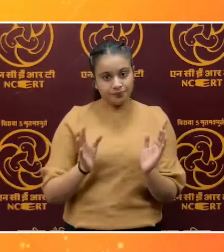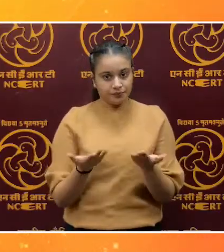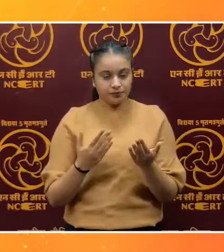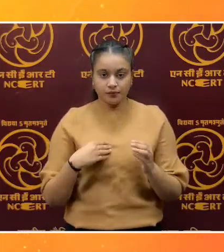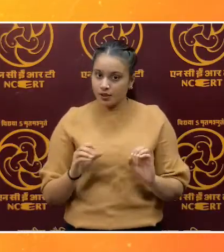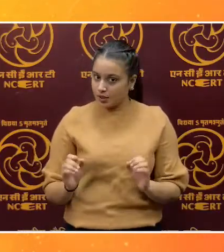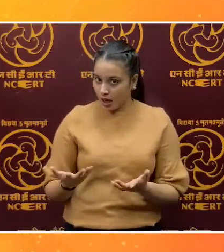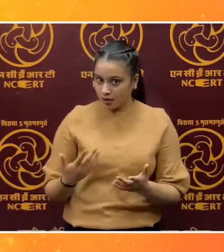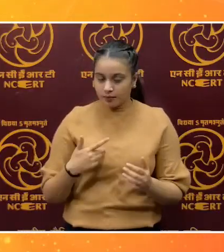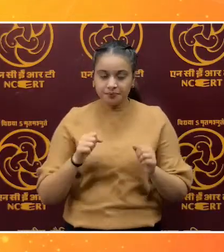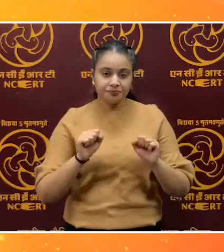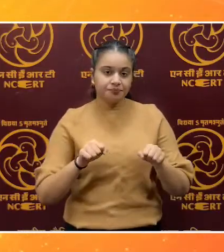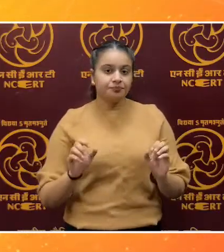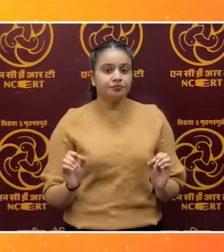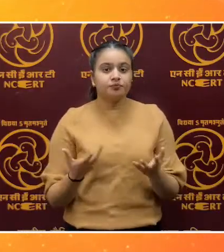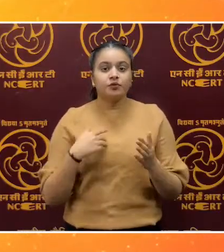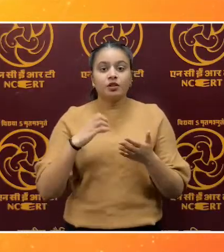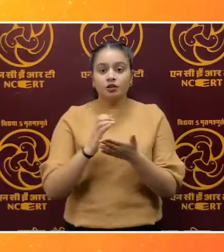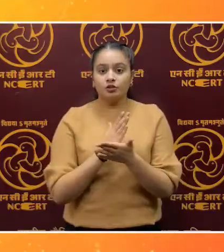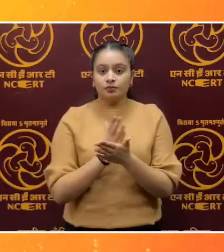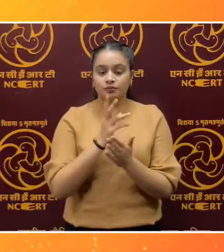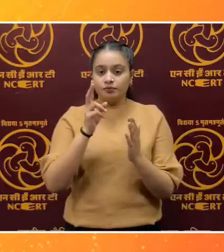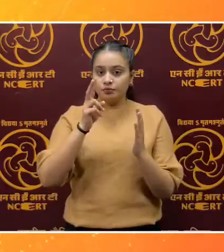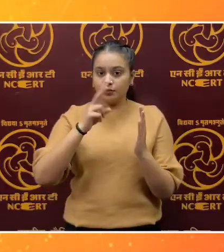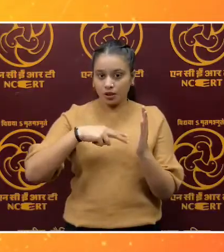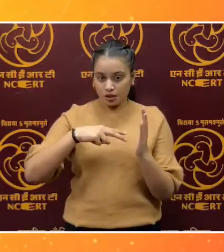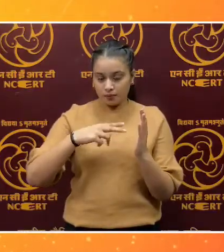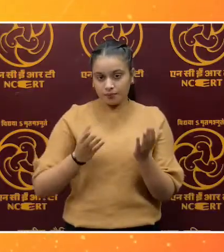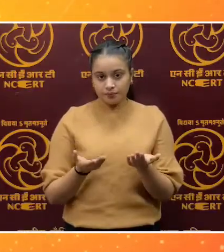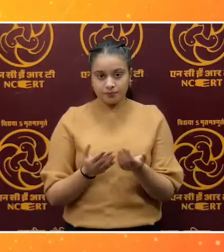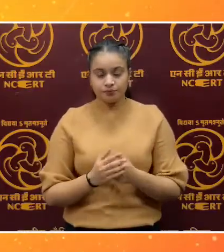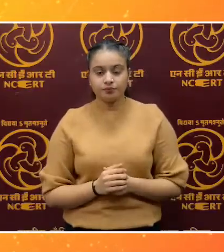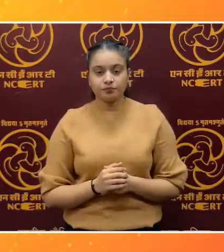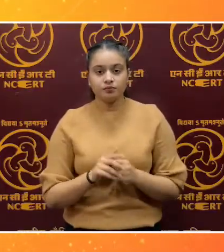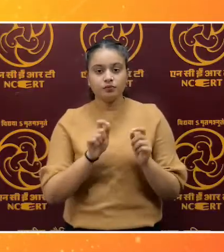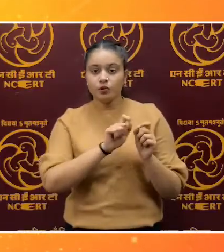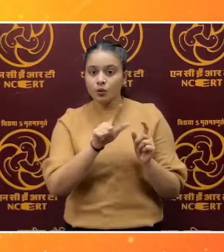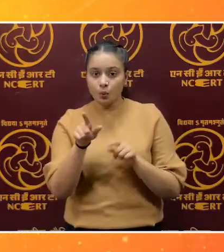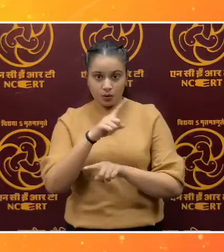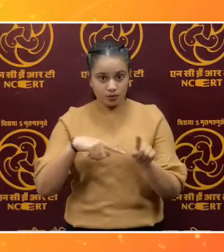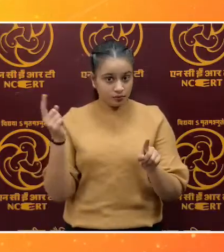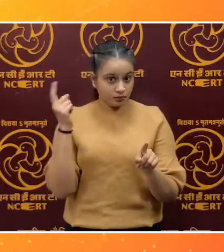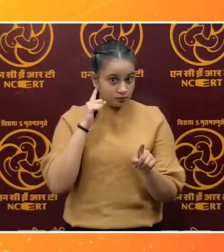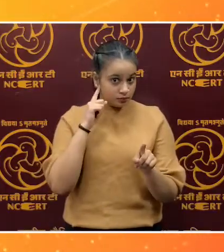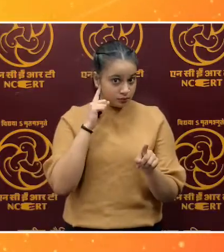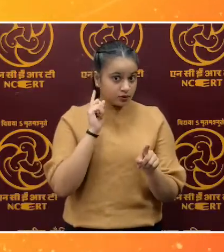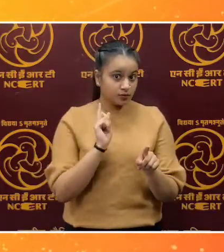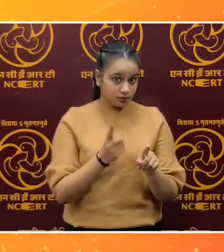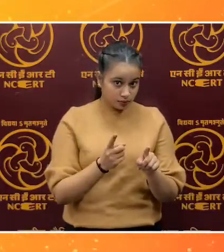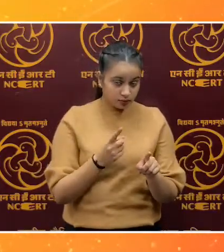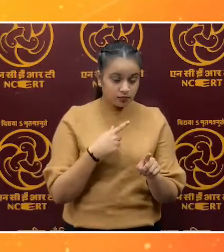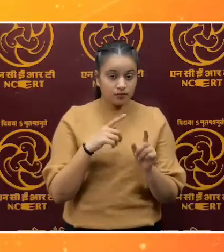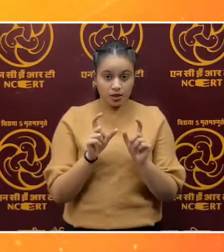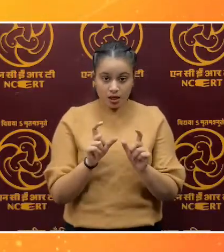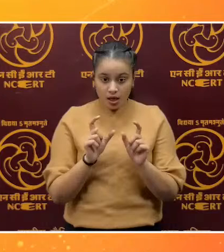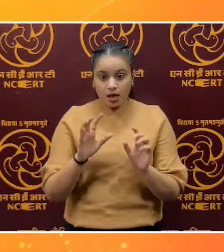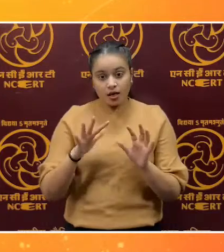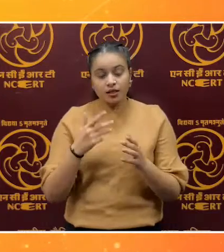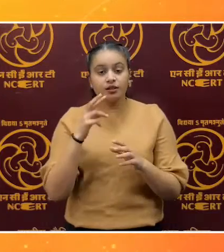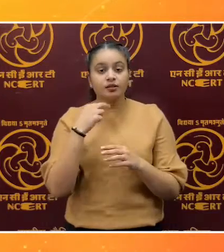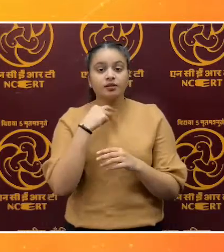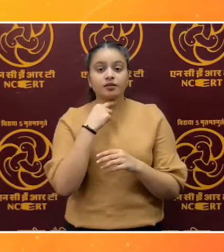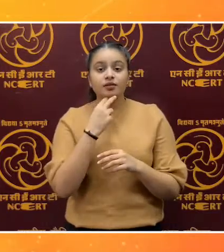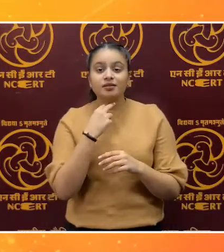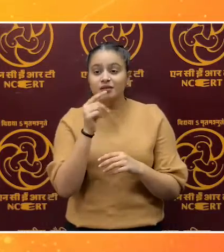sure. So, I am going to read through the chapter. So, you all can listen to it carefully so that you know the right pronunciation of each